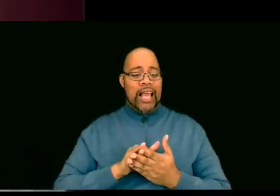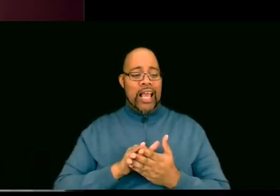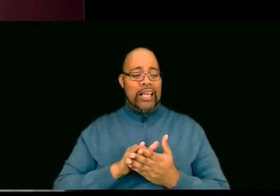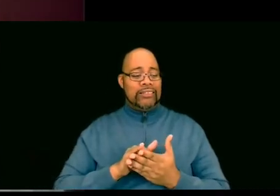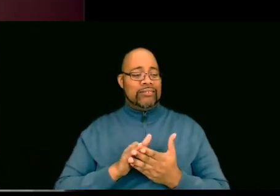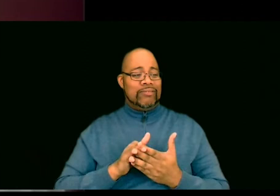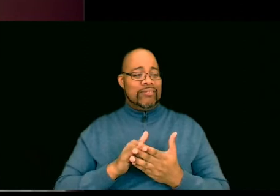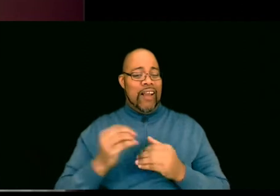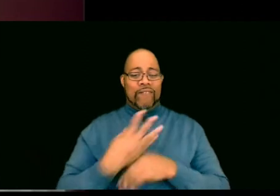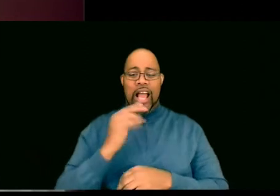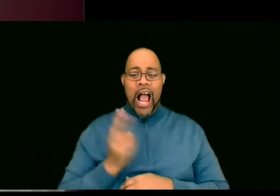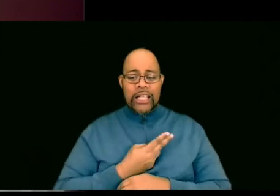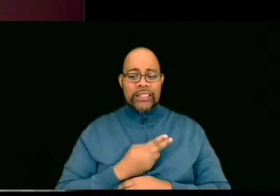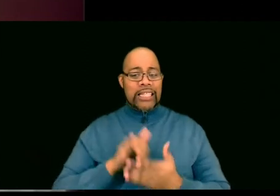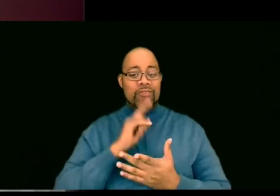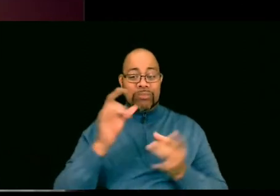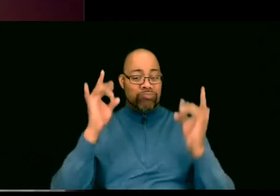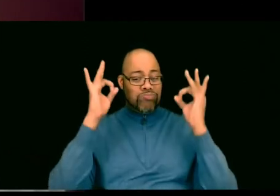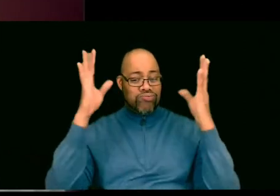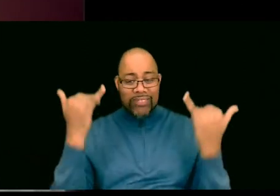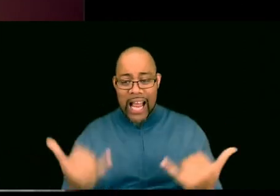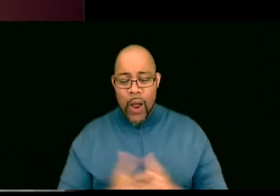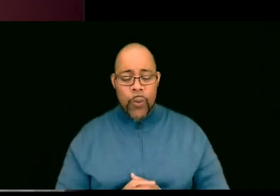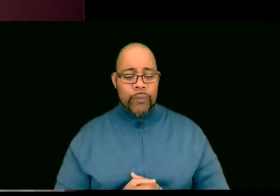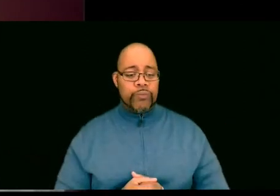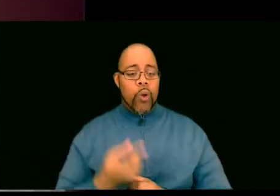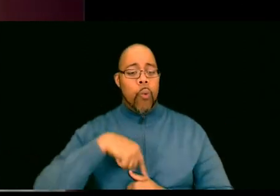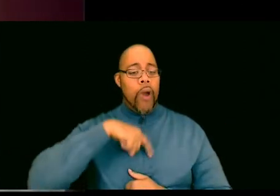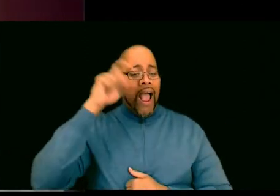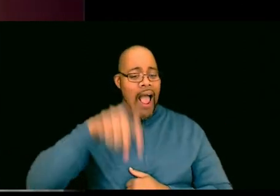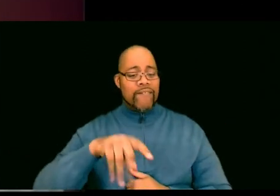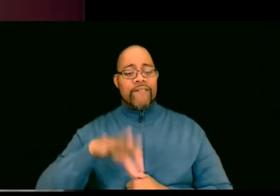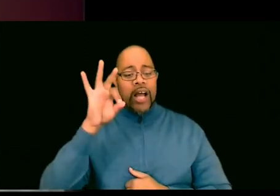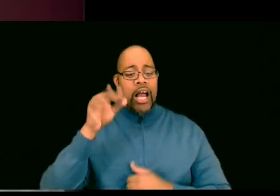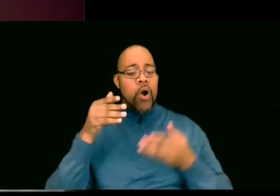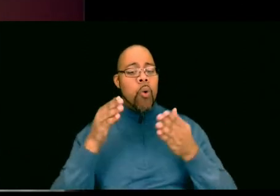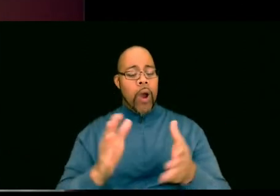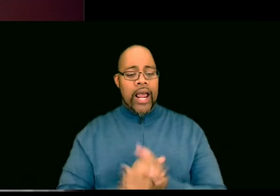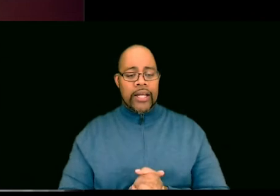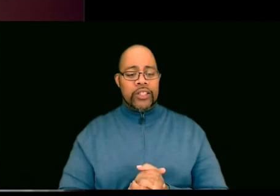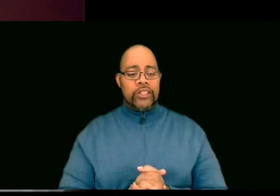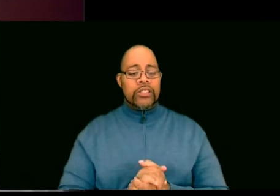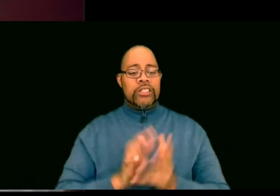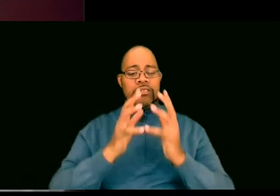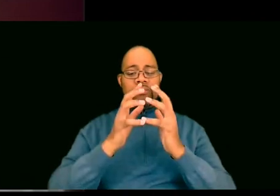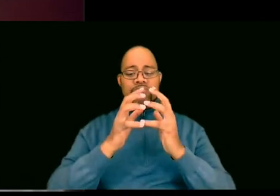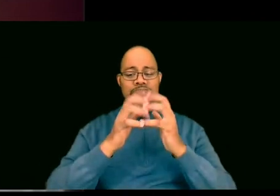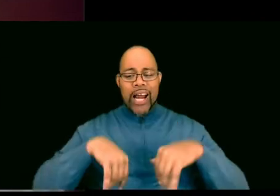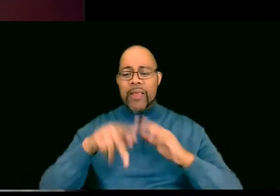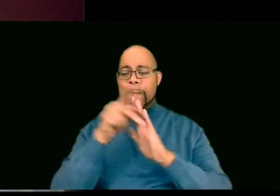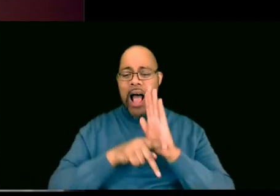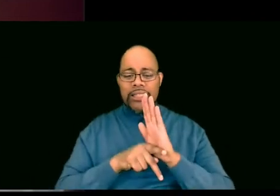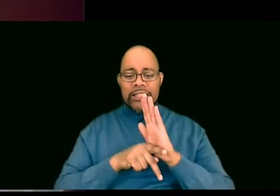that plague us and that are a crisis right now. We have got to find a way to break